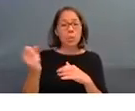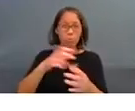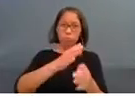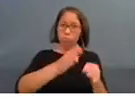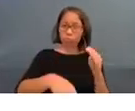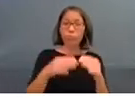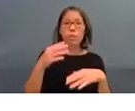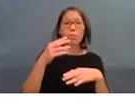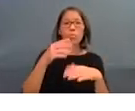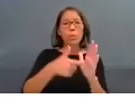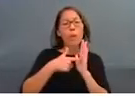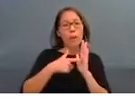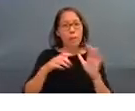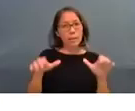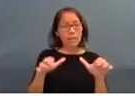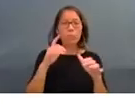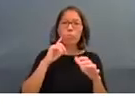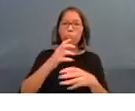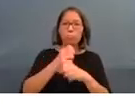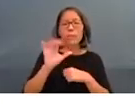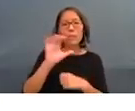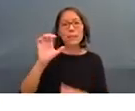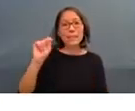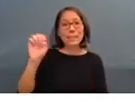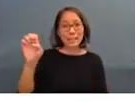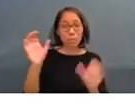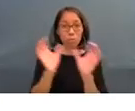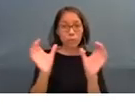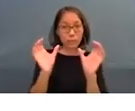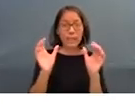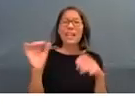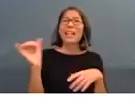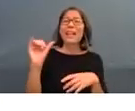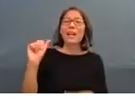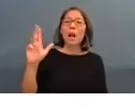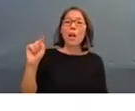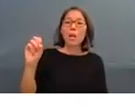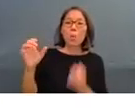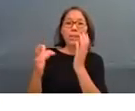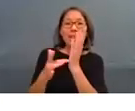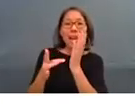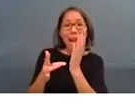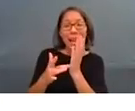obtain CTE certifications. So those courses like auto tech